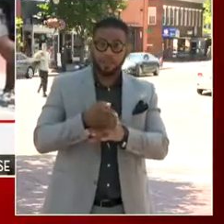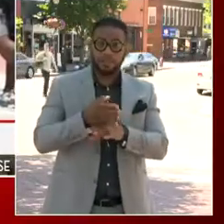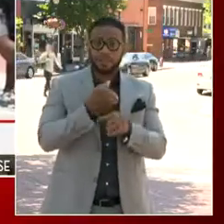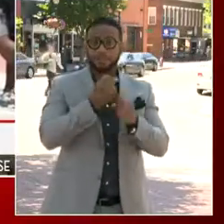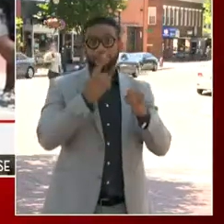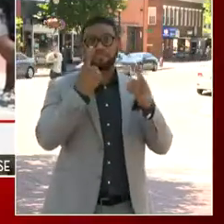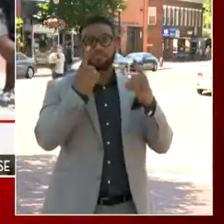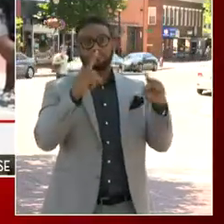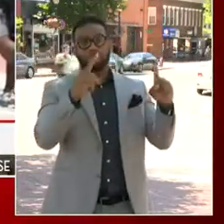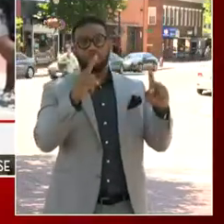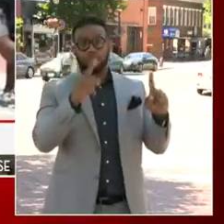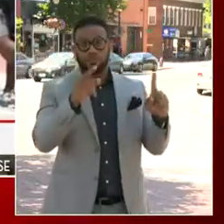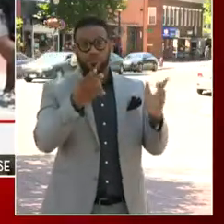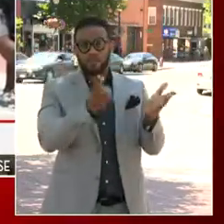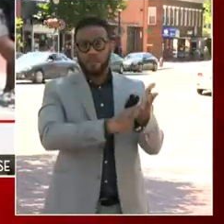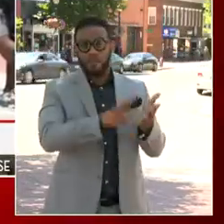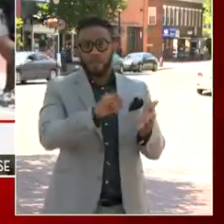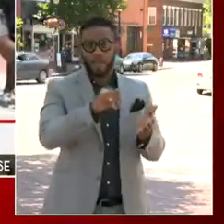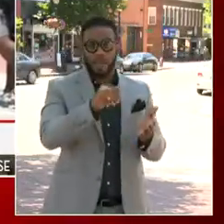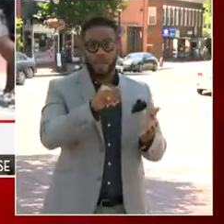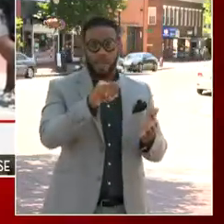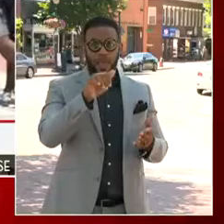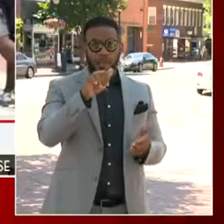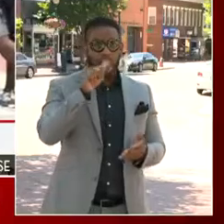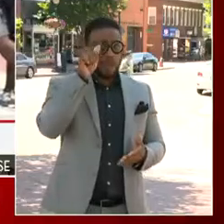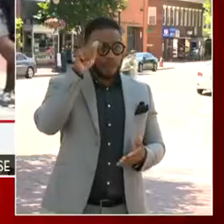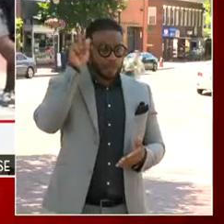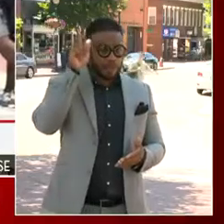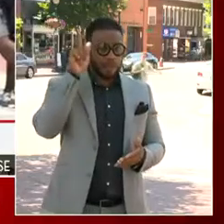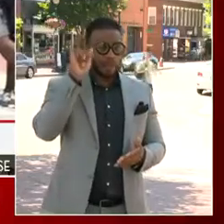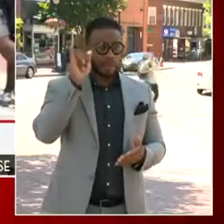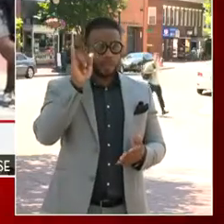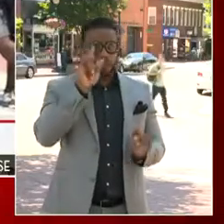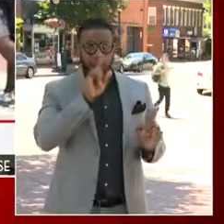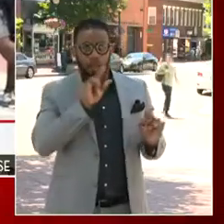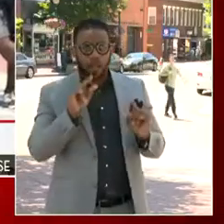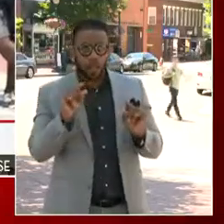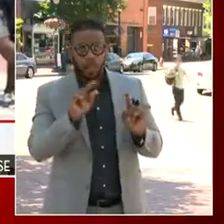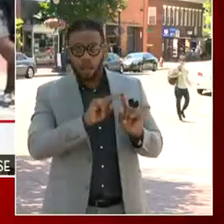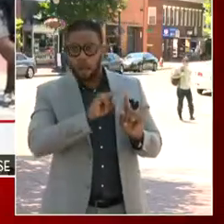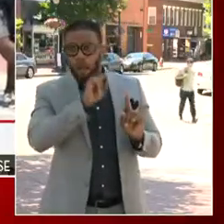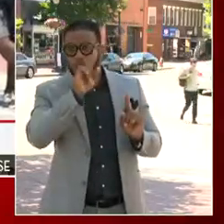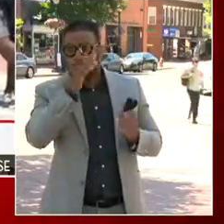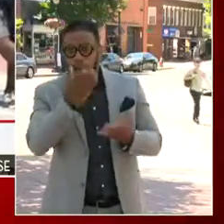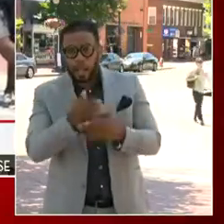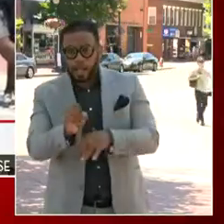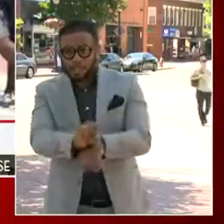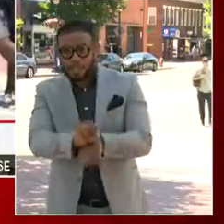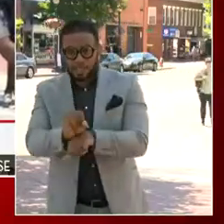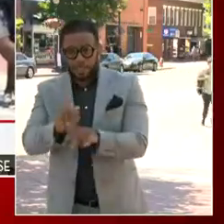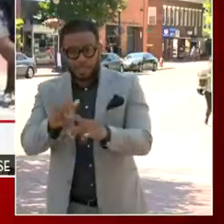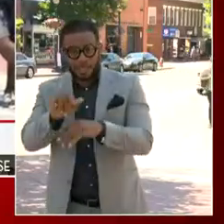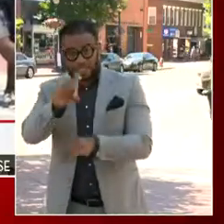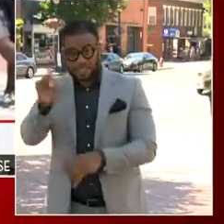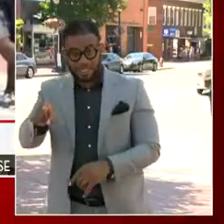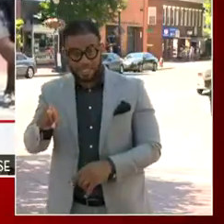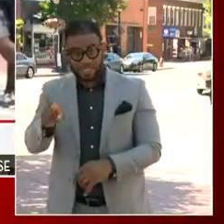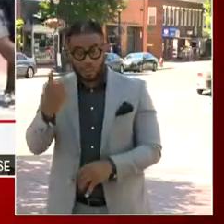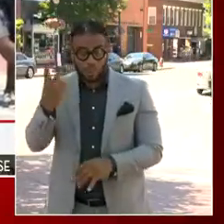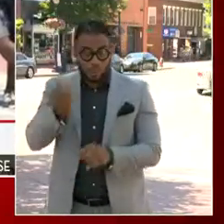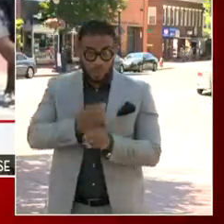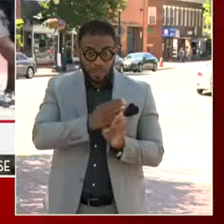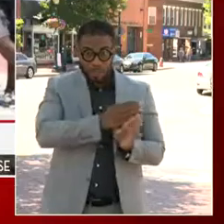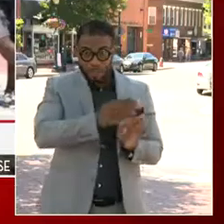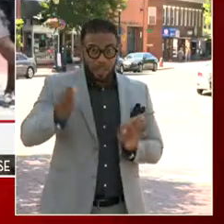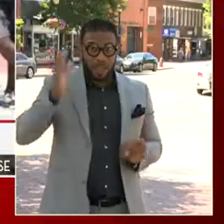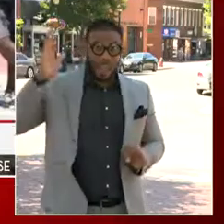Emancipation Proclamation was signed, that word got to enslaved people in Texas. and